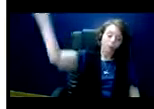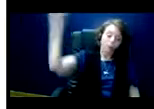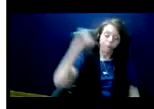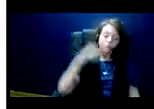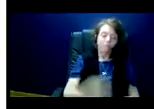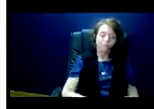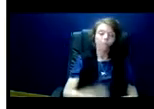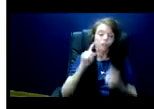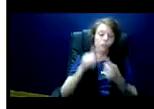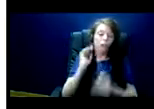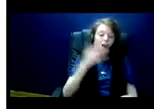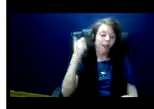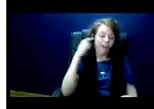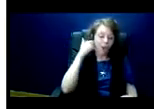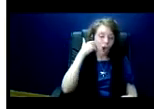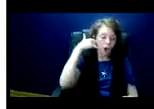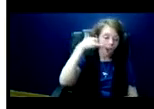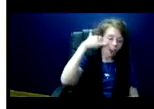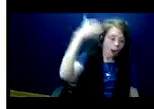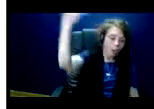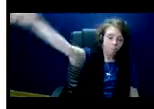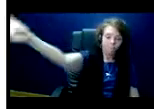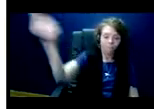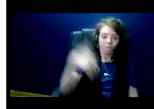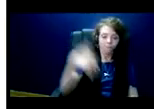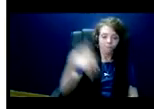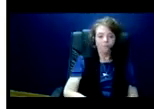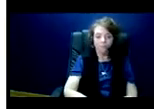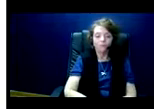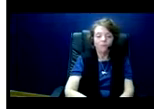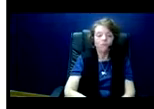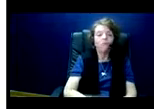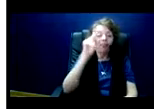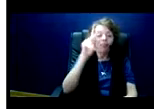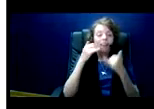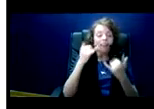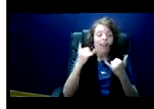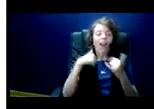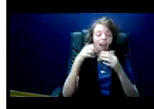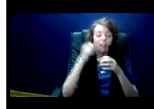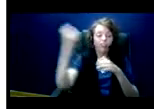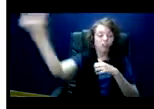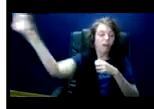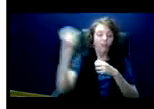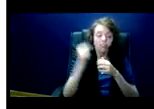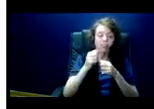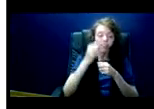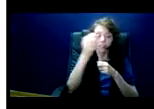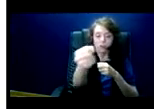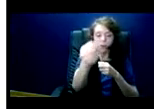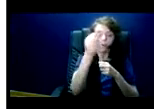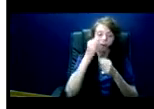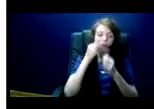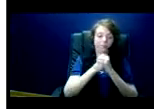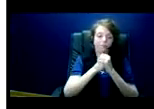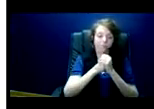arm to our ear, stretch our arm. Great. Now I can stretch my arm any way I